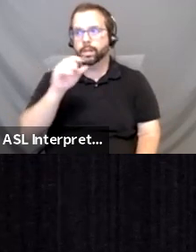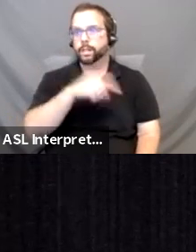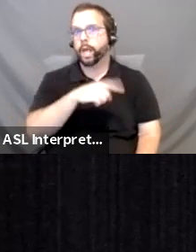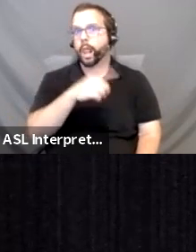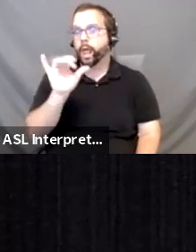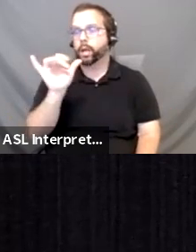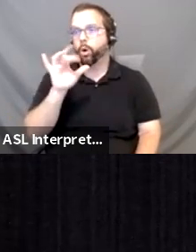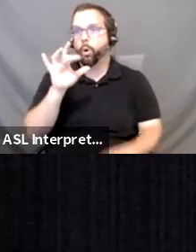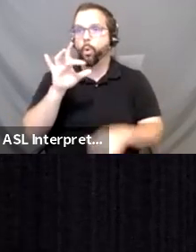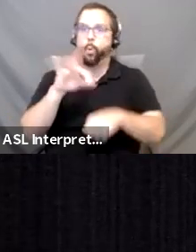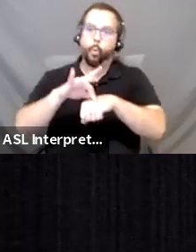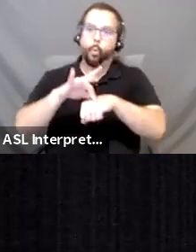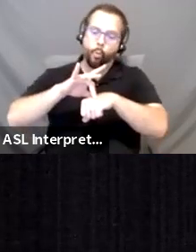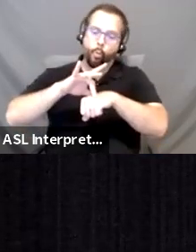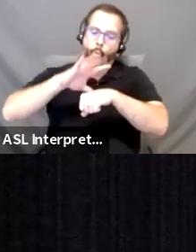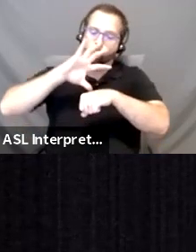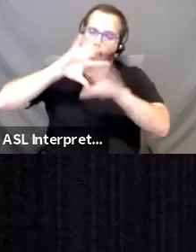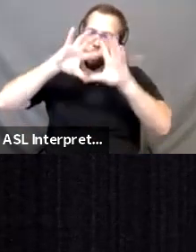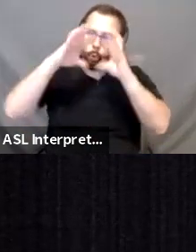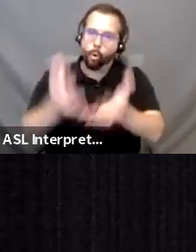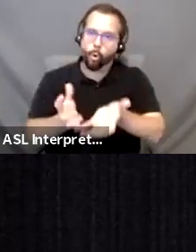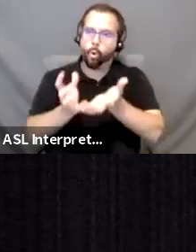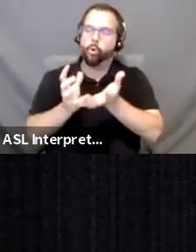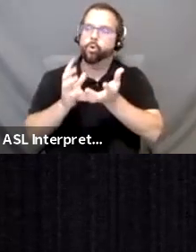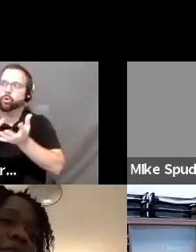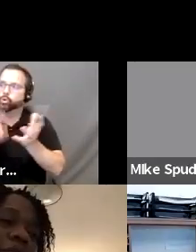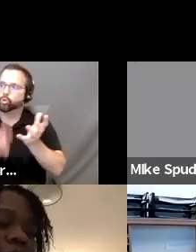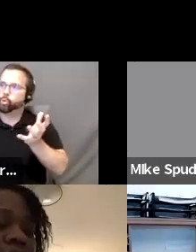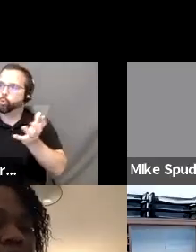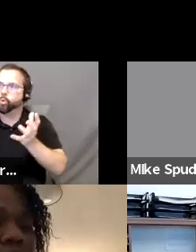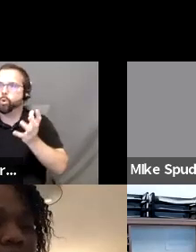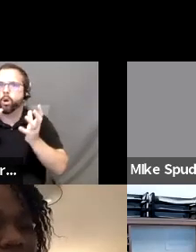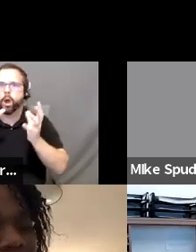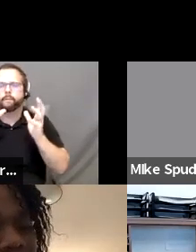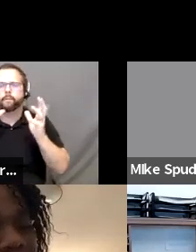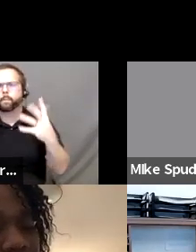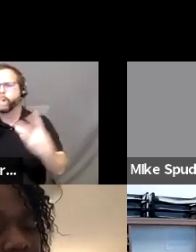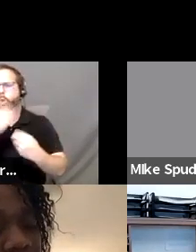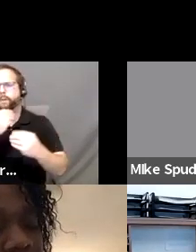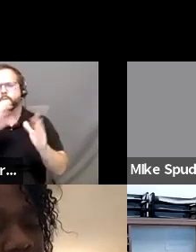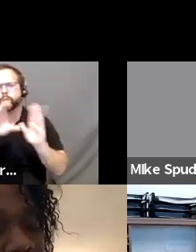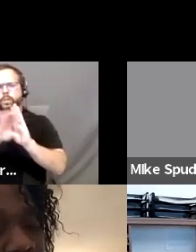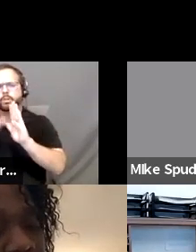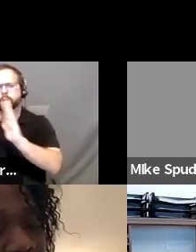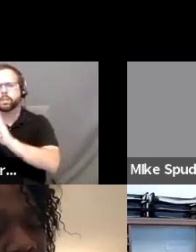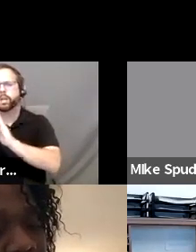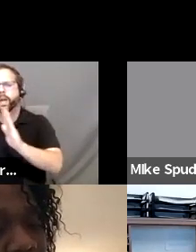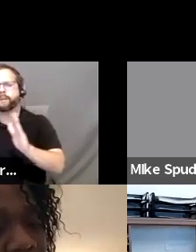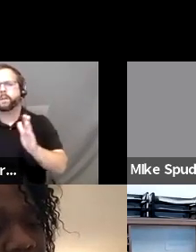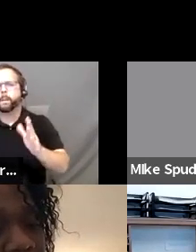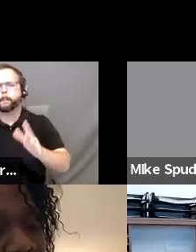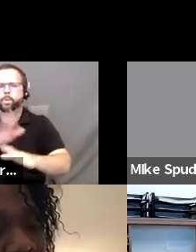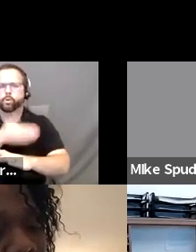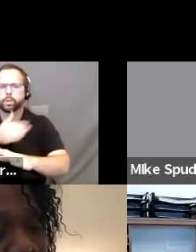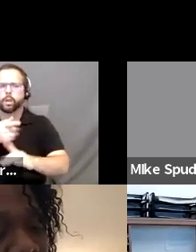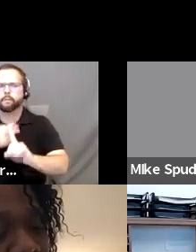shows all these places around the world and just this gorgeous scenery, and it has music from the places around the world. And so that was just a